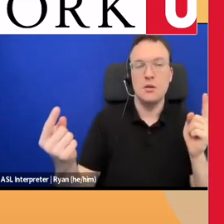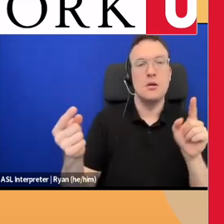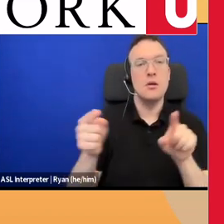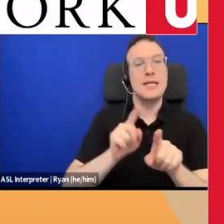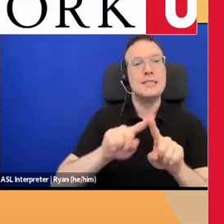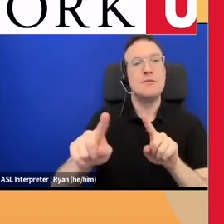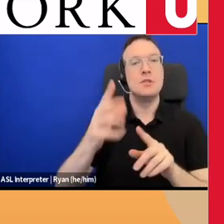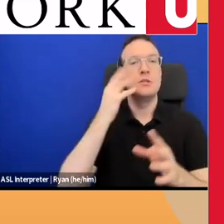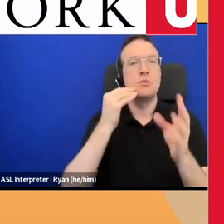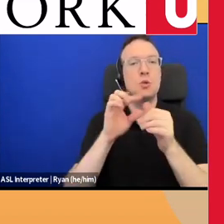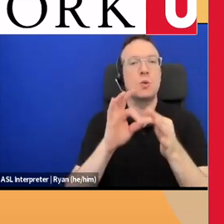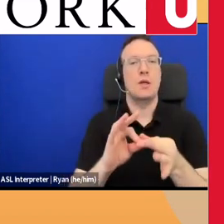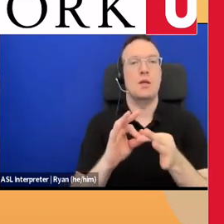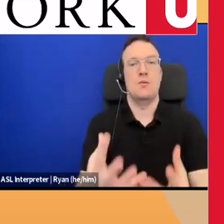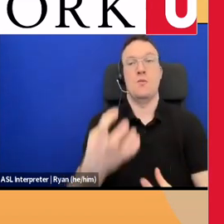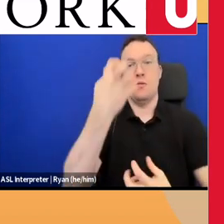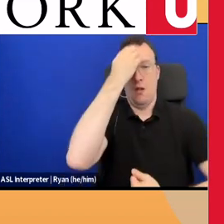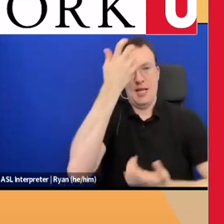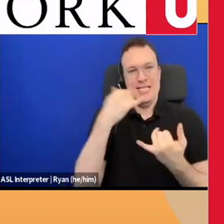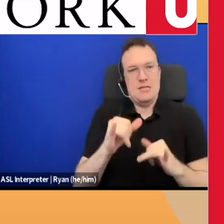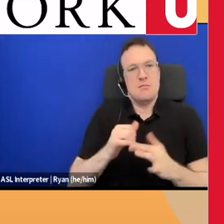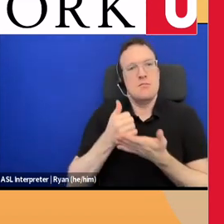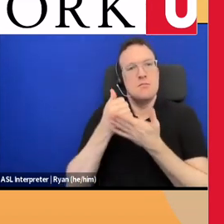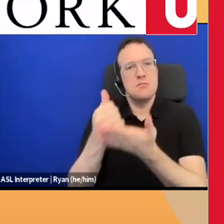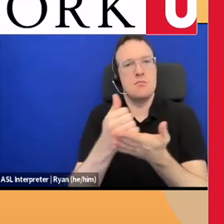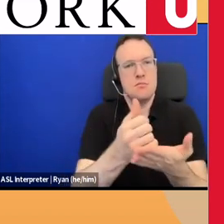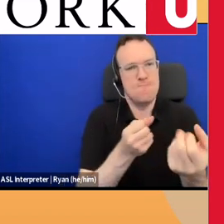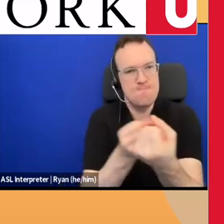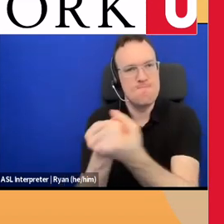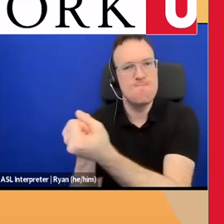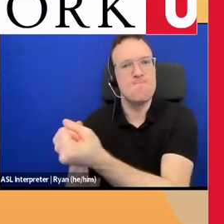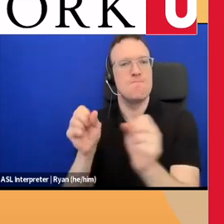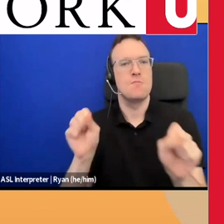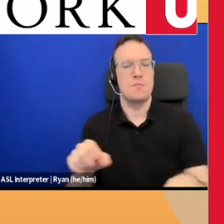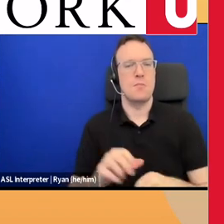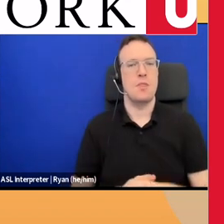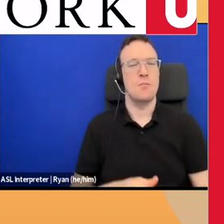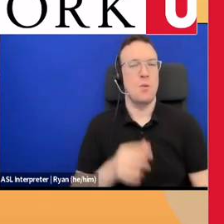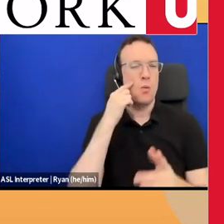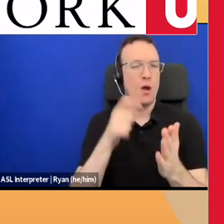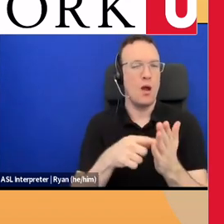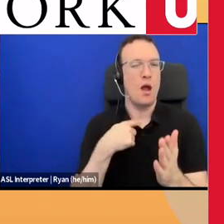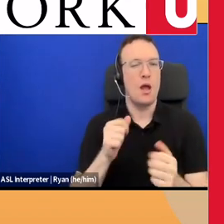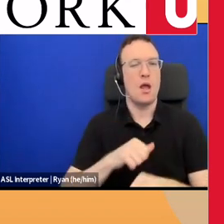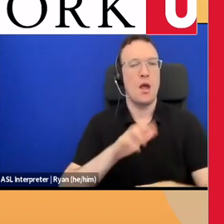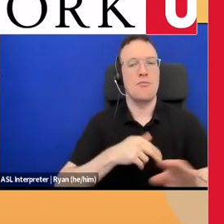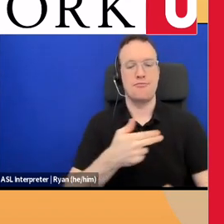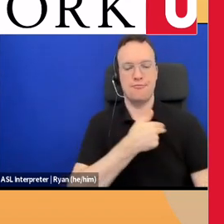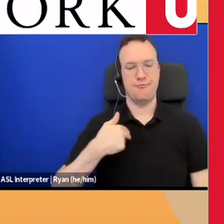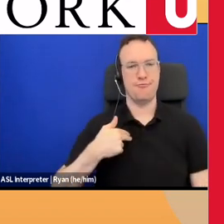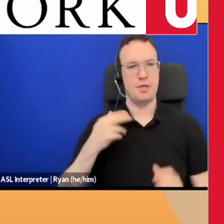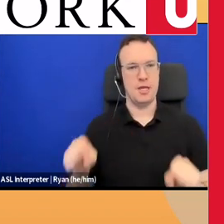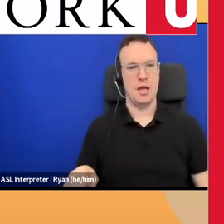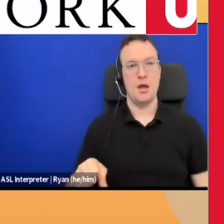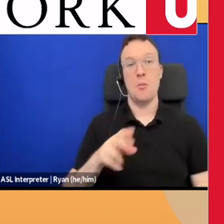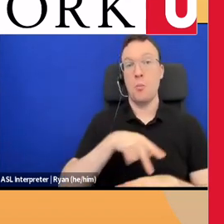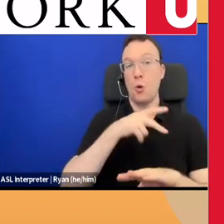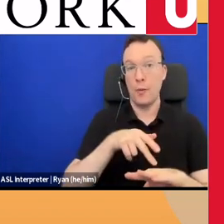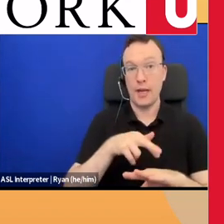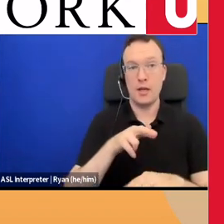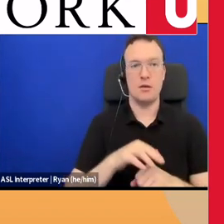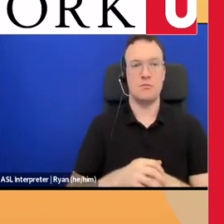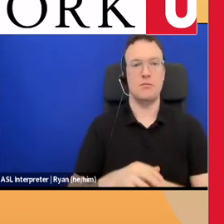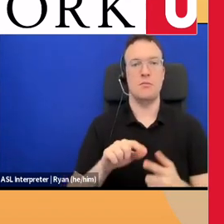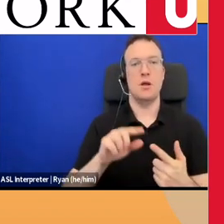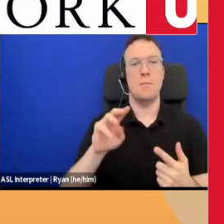colonization. But notice the ease with which I can invoke these labels, Puerto Rican,